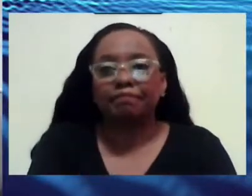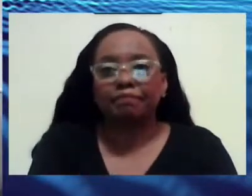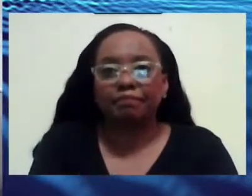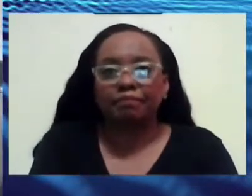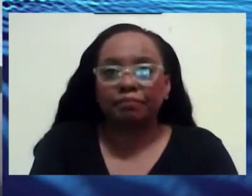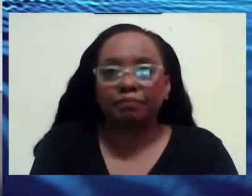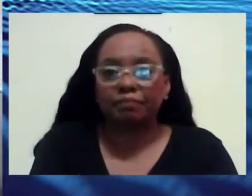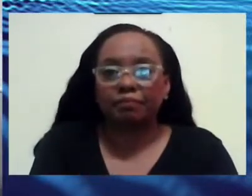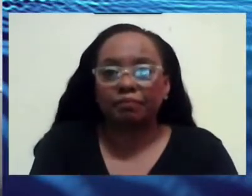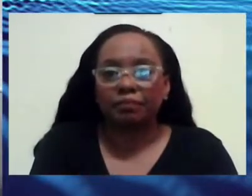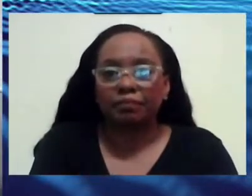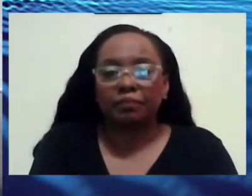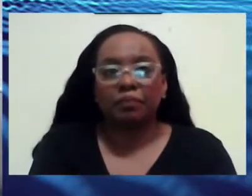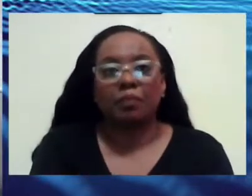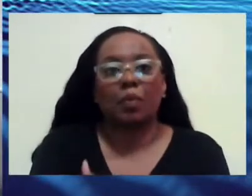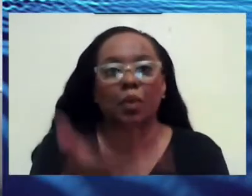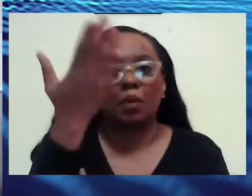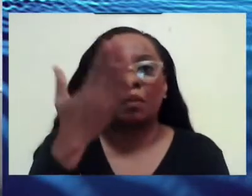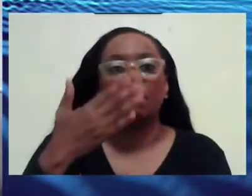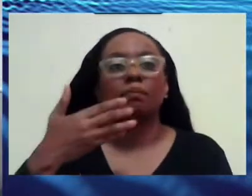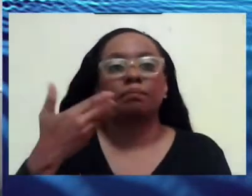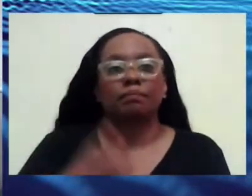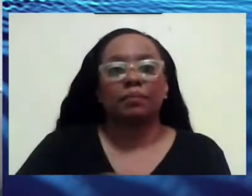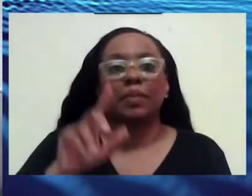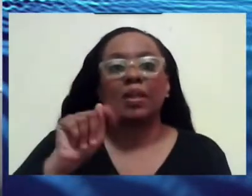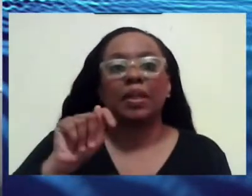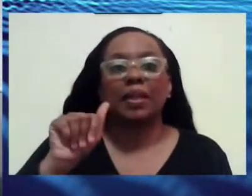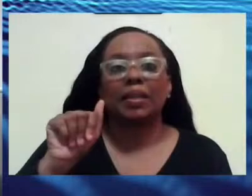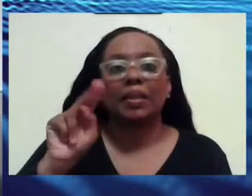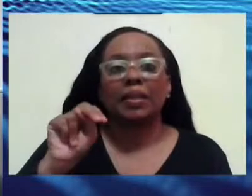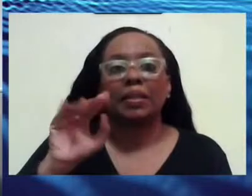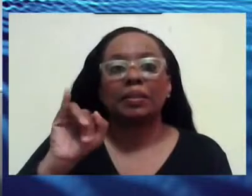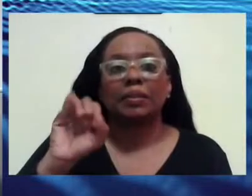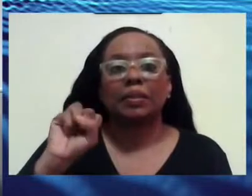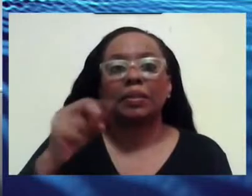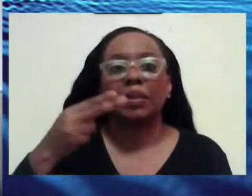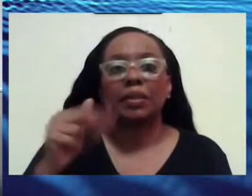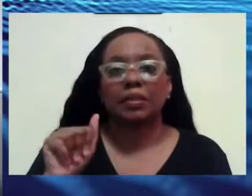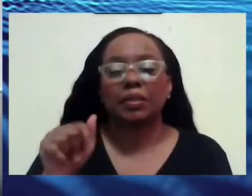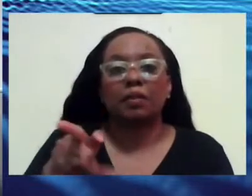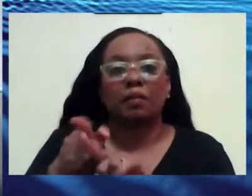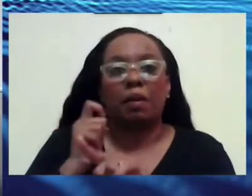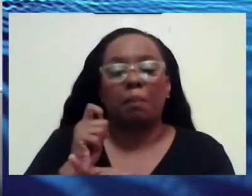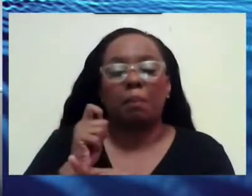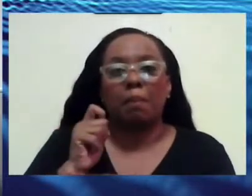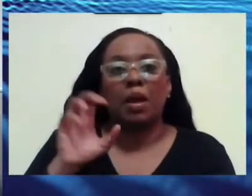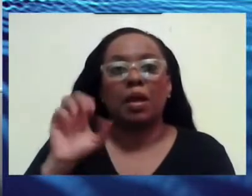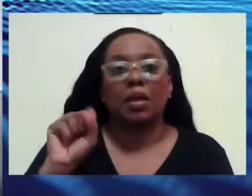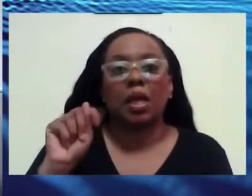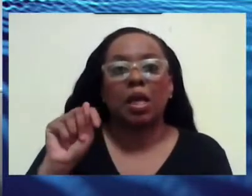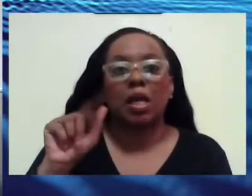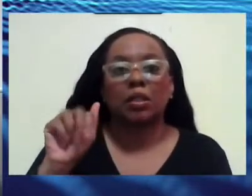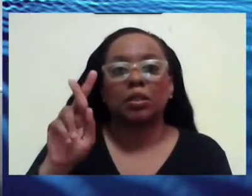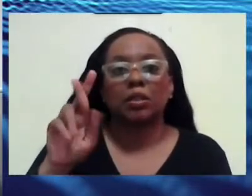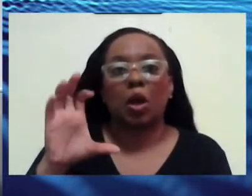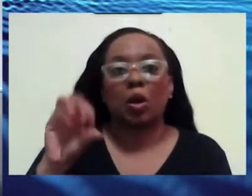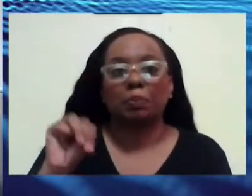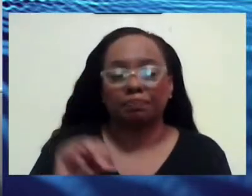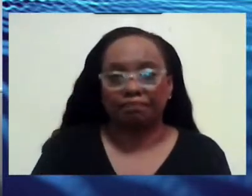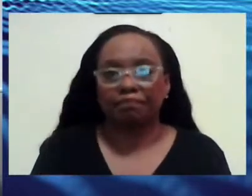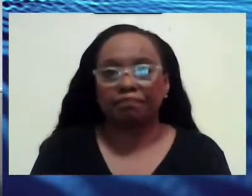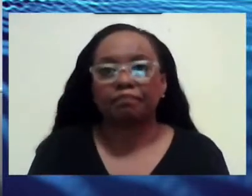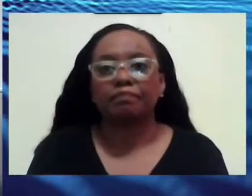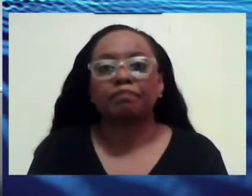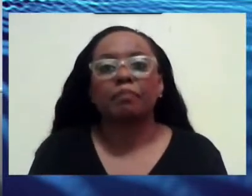Good morning, Minister. Tanisha Rock-Yaw here, Starcom Network. Given the changes that you mentioned, what are the implications for the